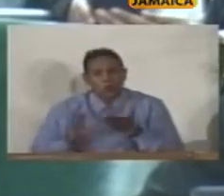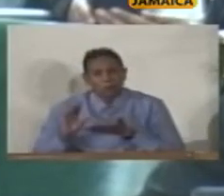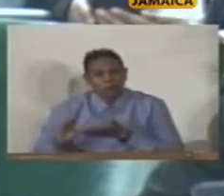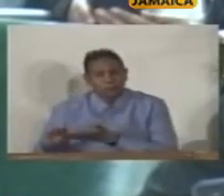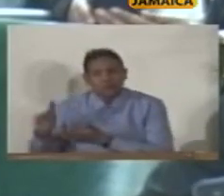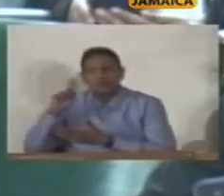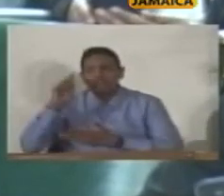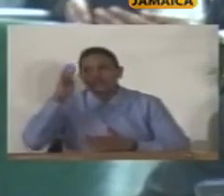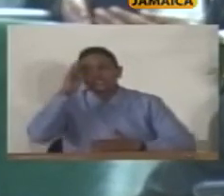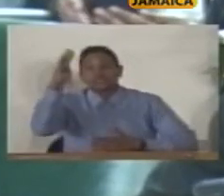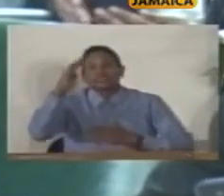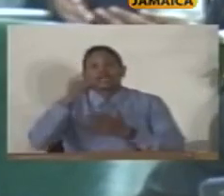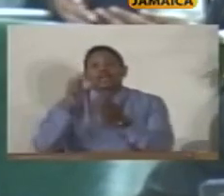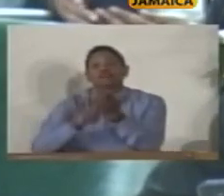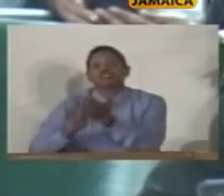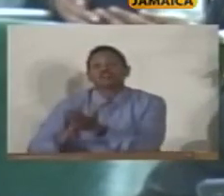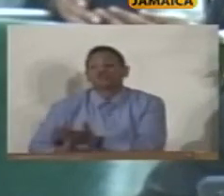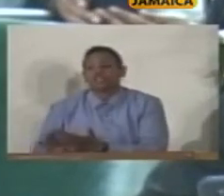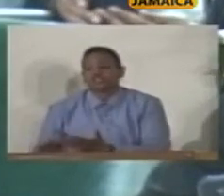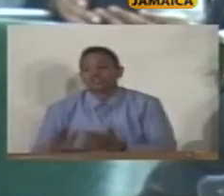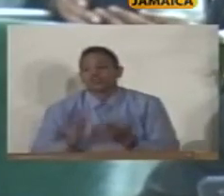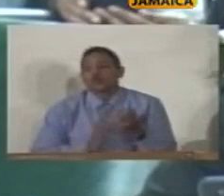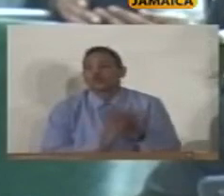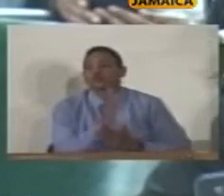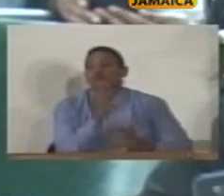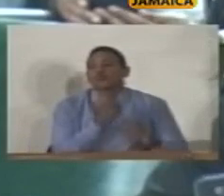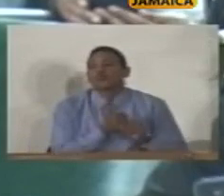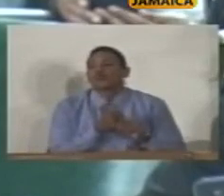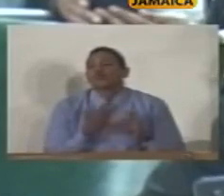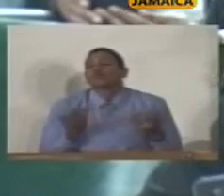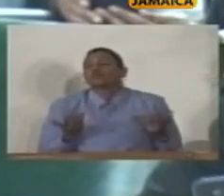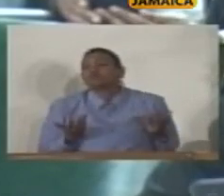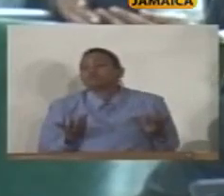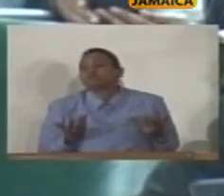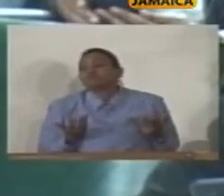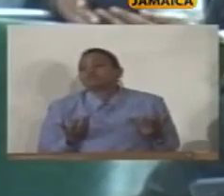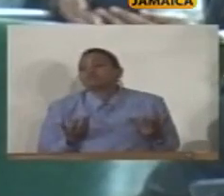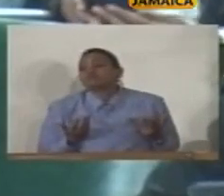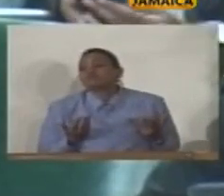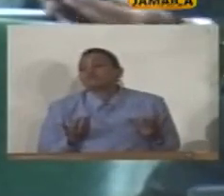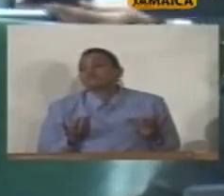design registrations through the